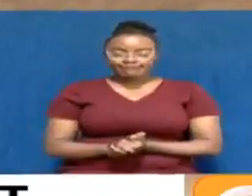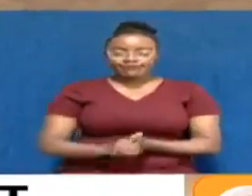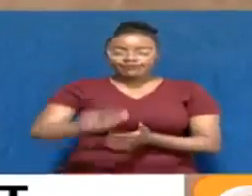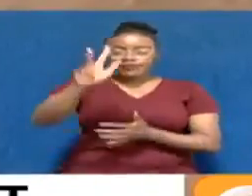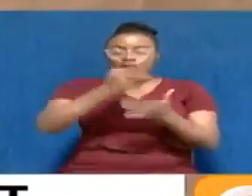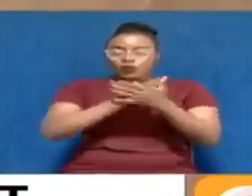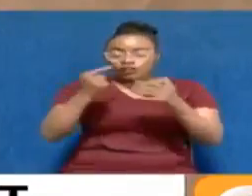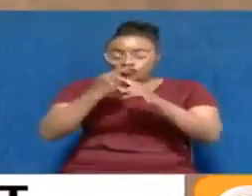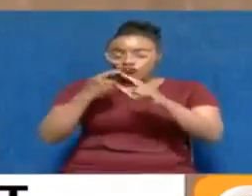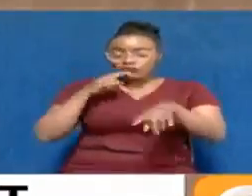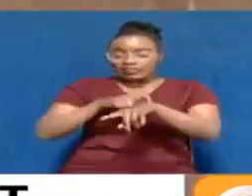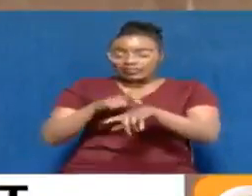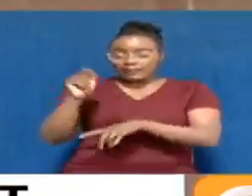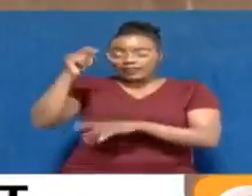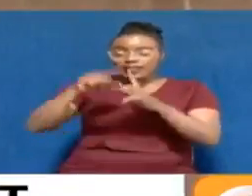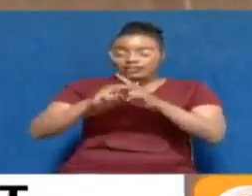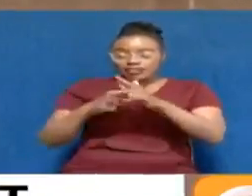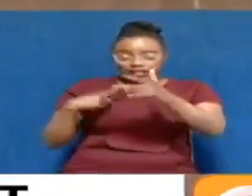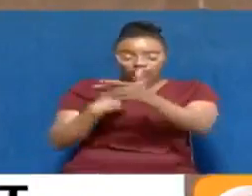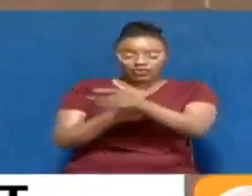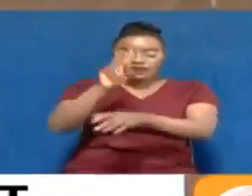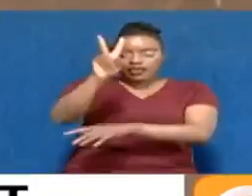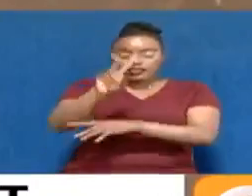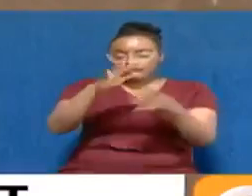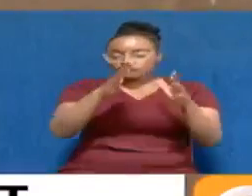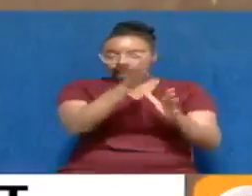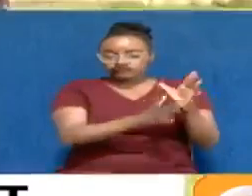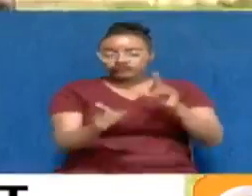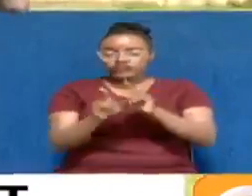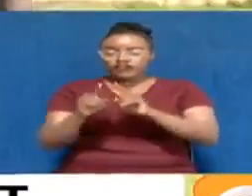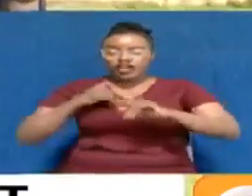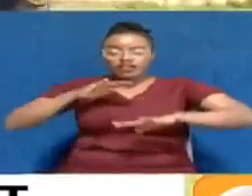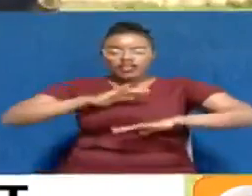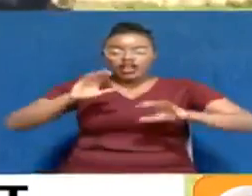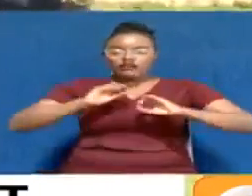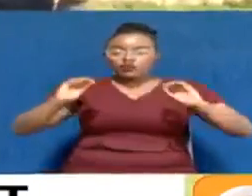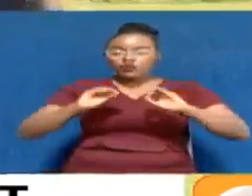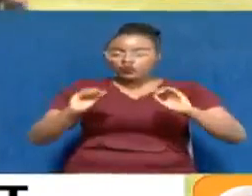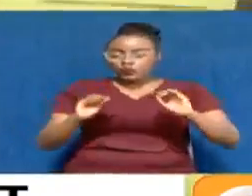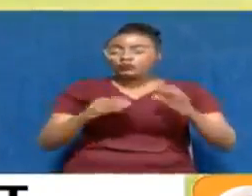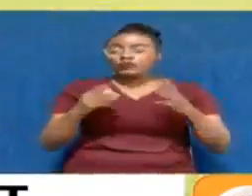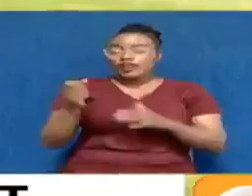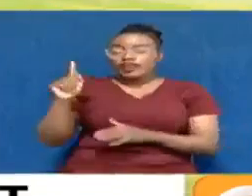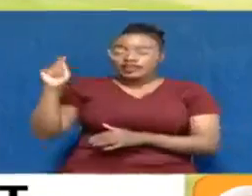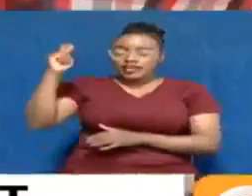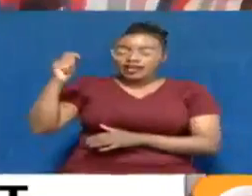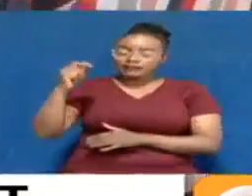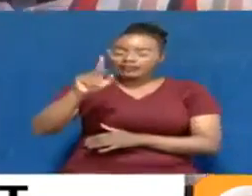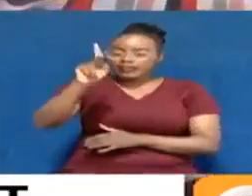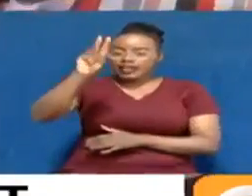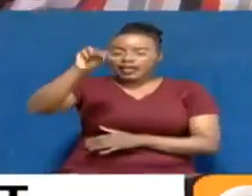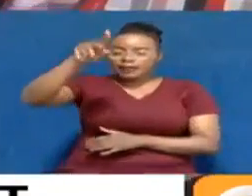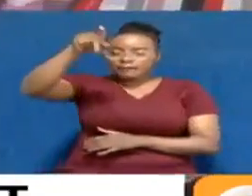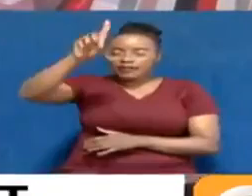Barely 3 weeks since the country began its second dose vaccination schedule, and the supply seems to have run dry. The Kenya Medical Practitioners, Pharmacists